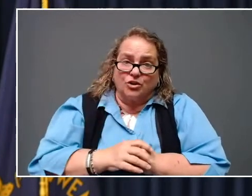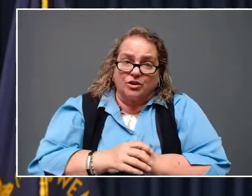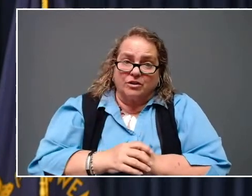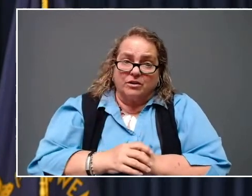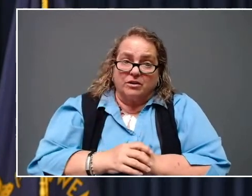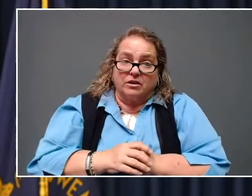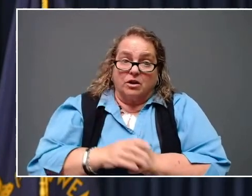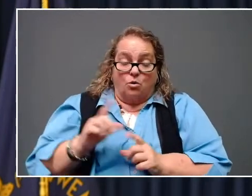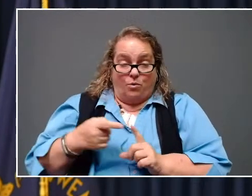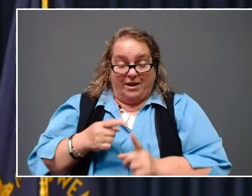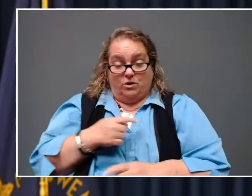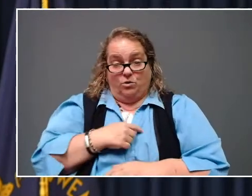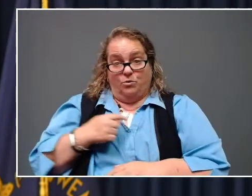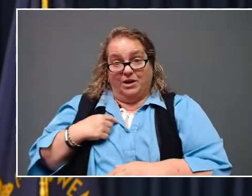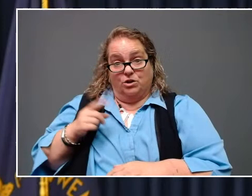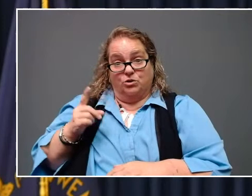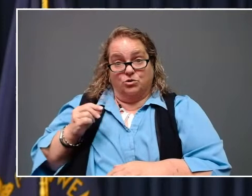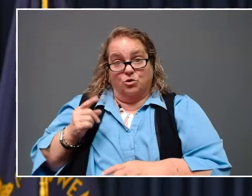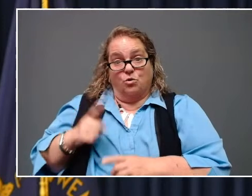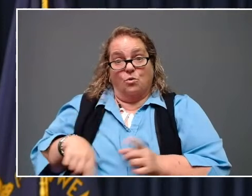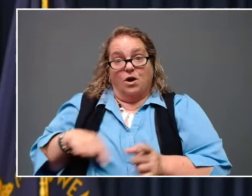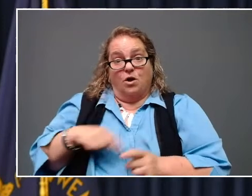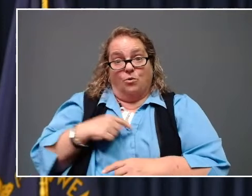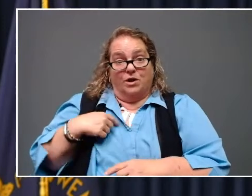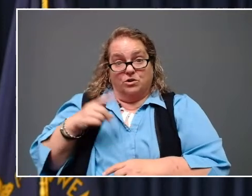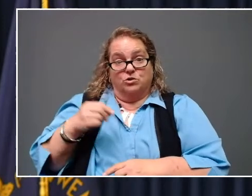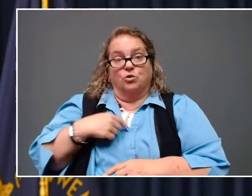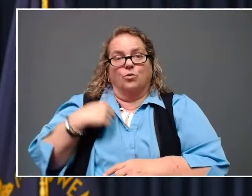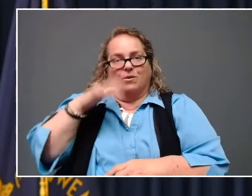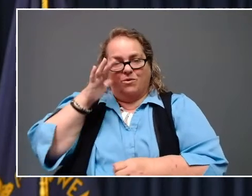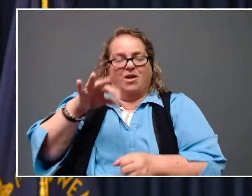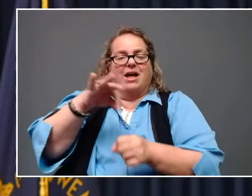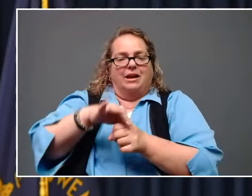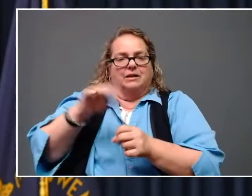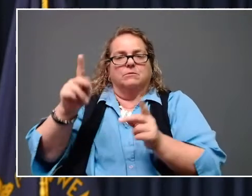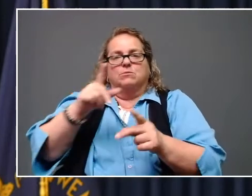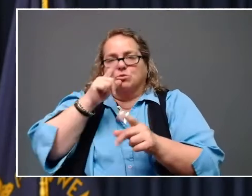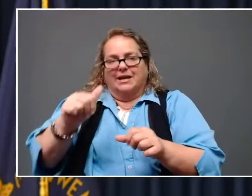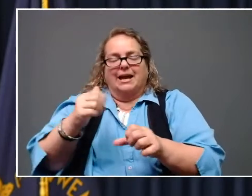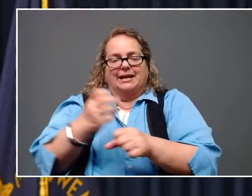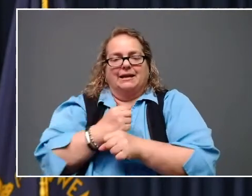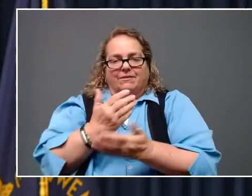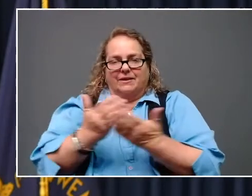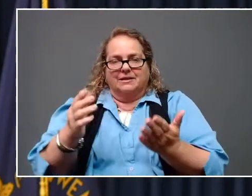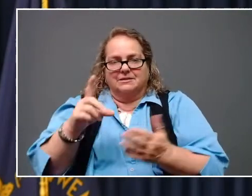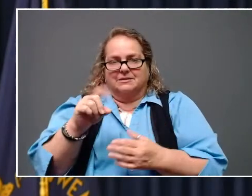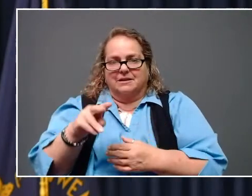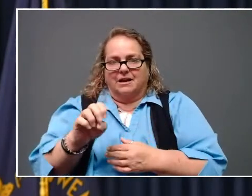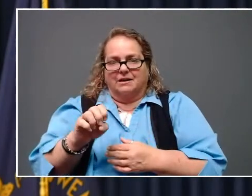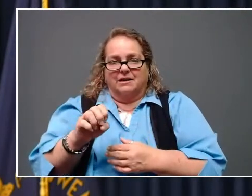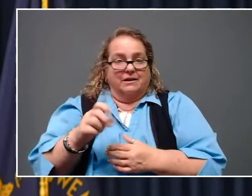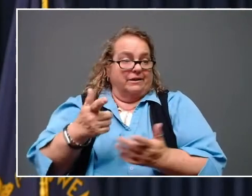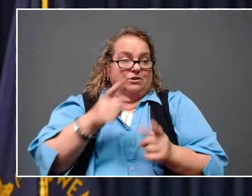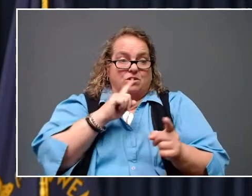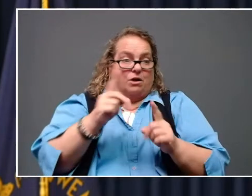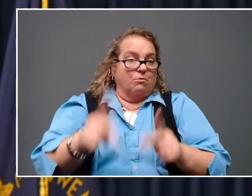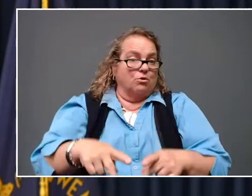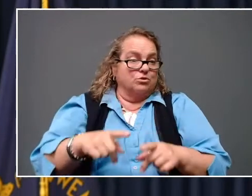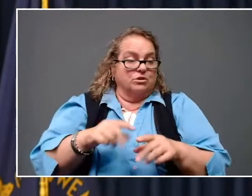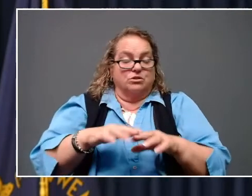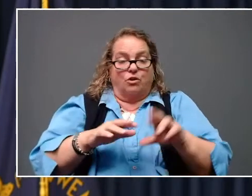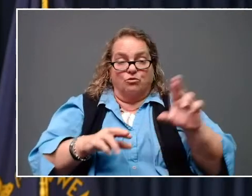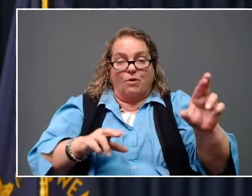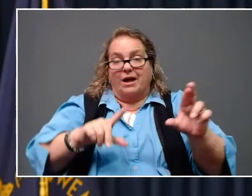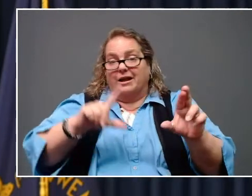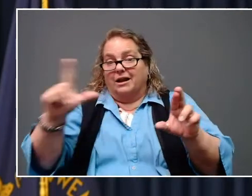do, what we do is we elect people who can get things done. Now, whether you're talking about somebody on the right or the left, it's red or